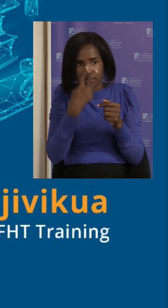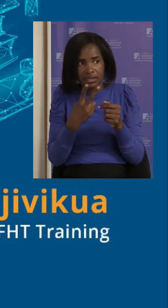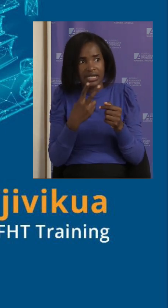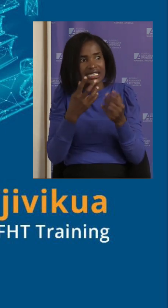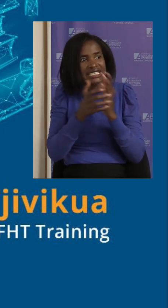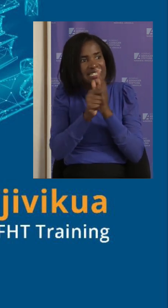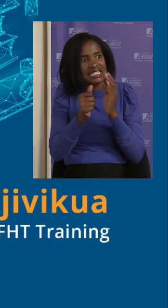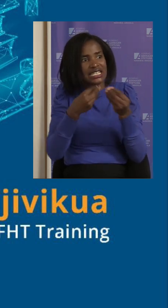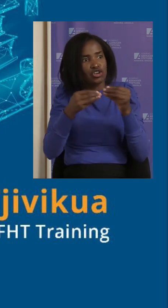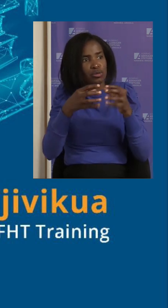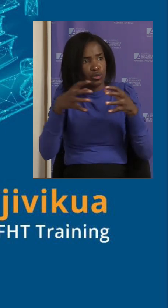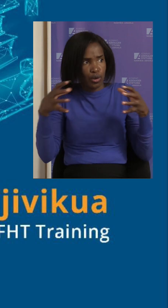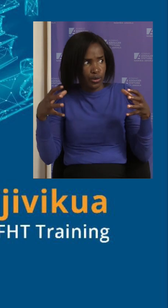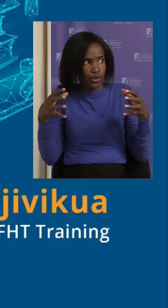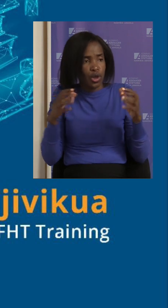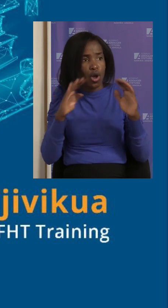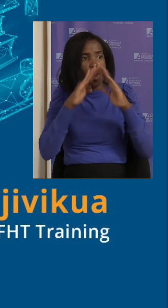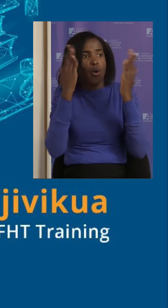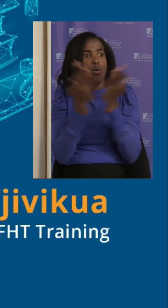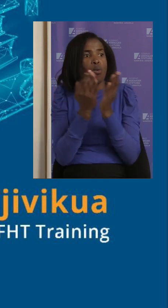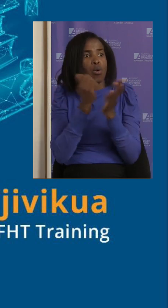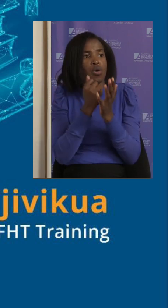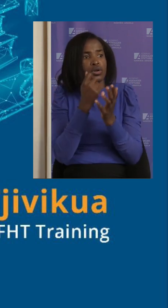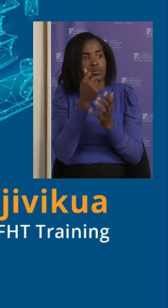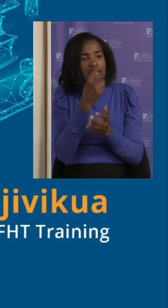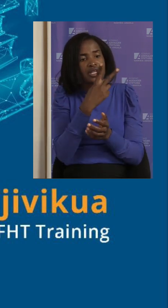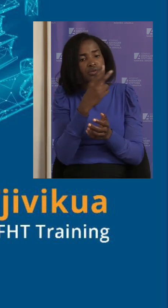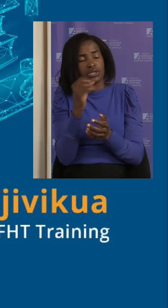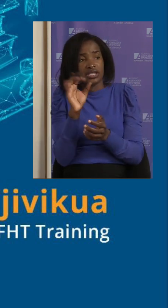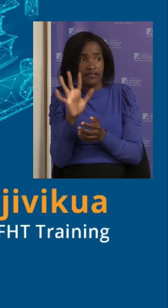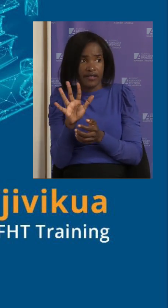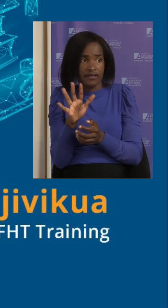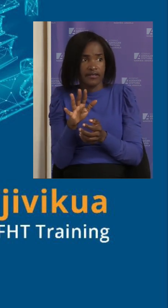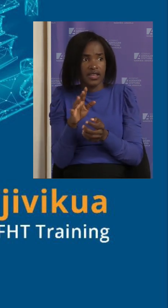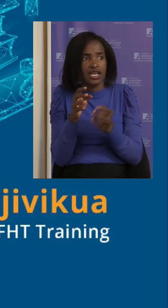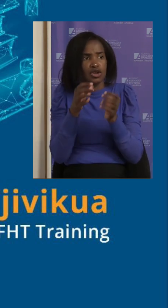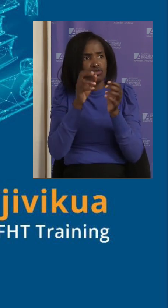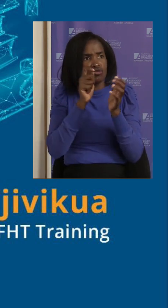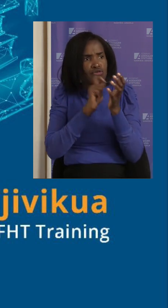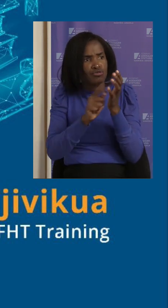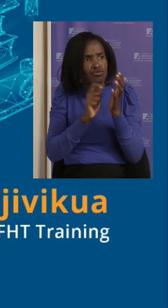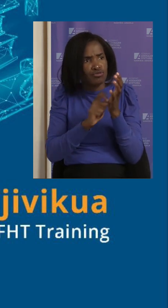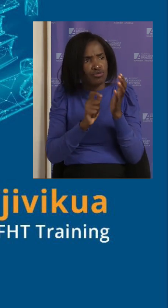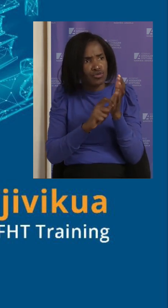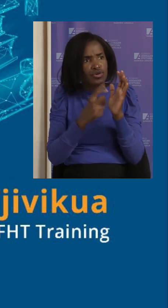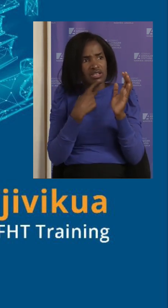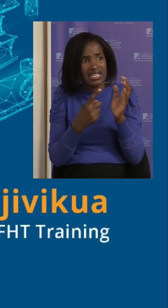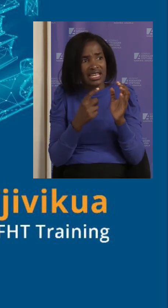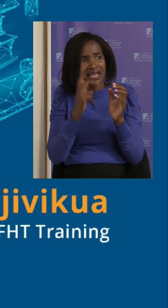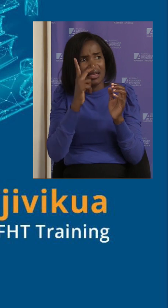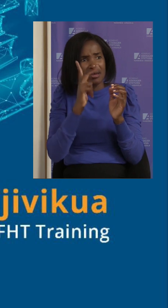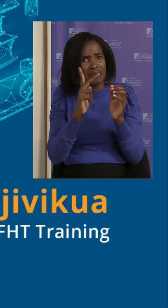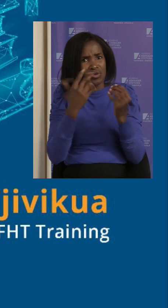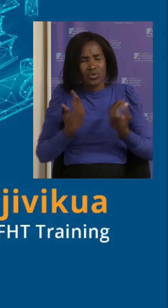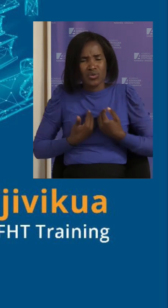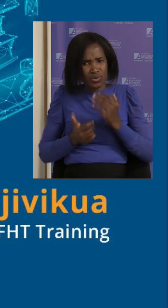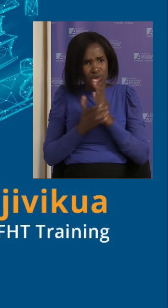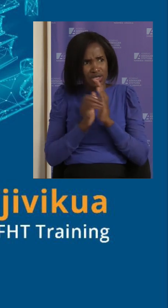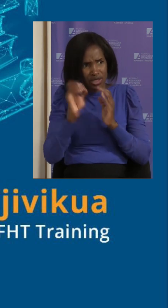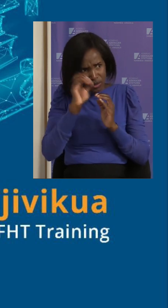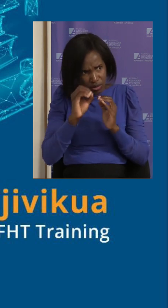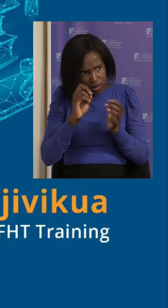economic growth. The World Bank 2005 pointed to the fact that the shortage of skills is viewed as the foremost challenging